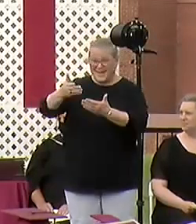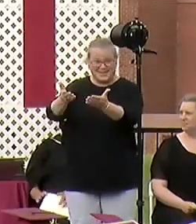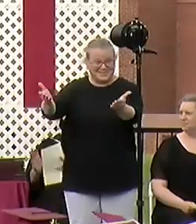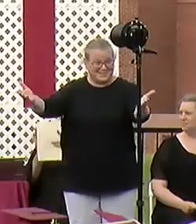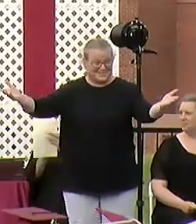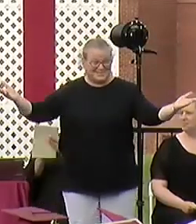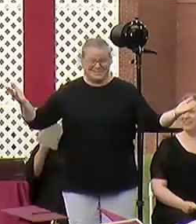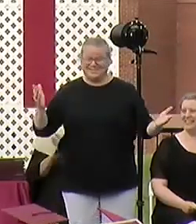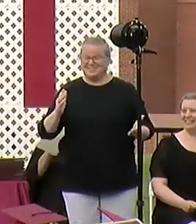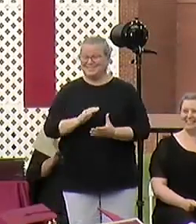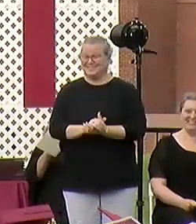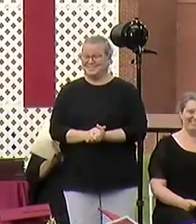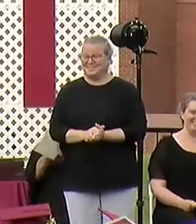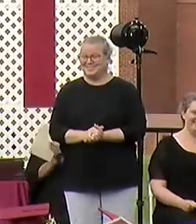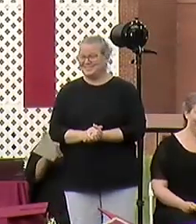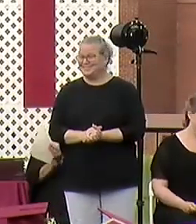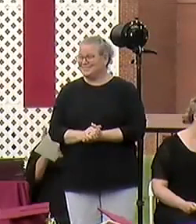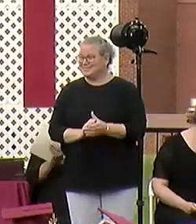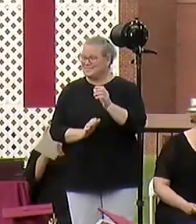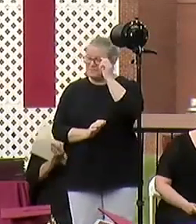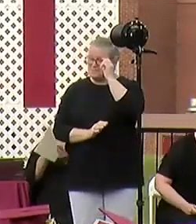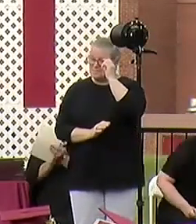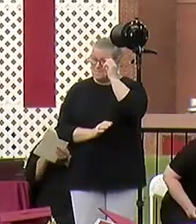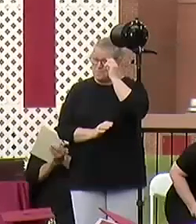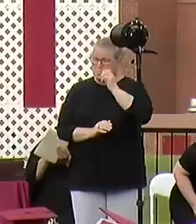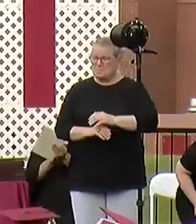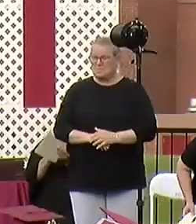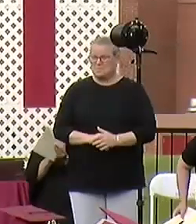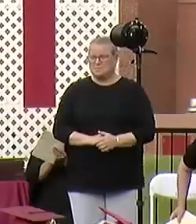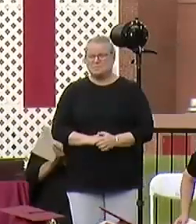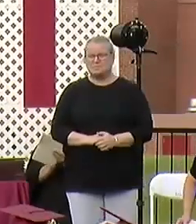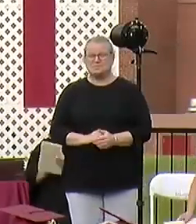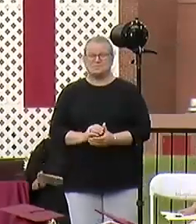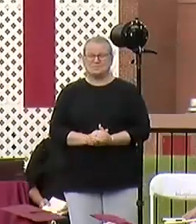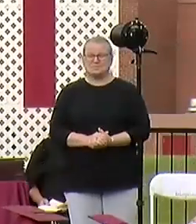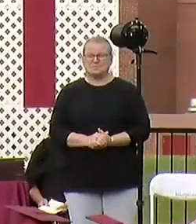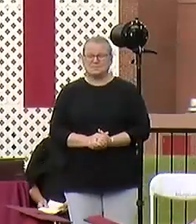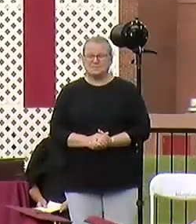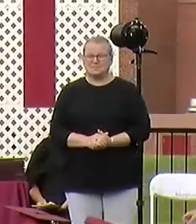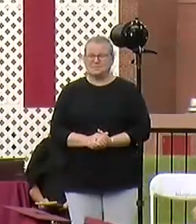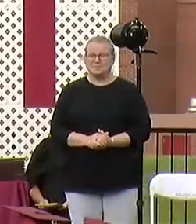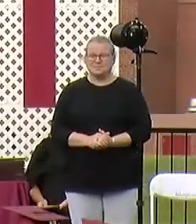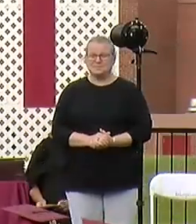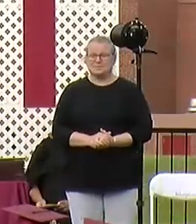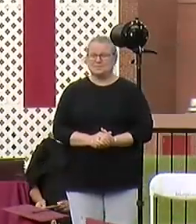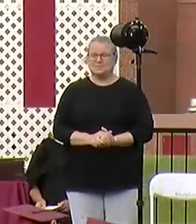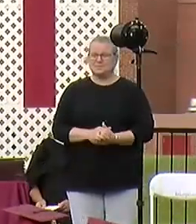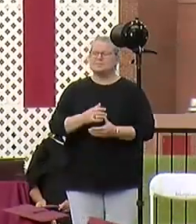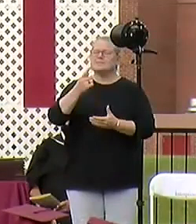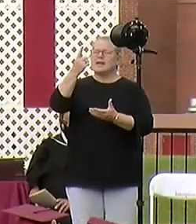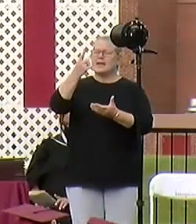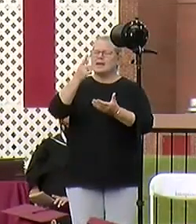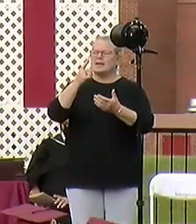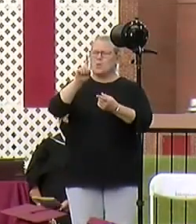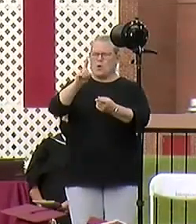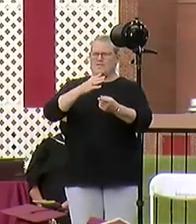You can applaud. When a student in one of my speech